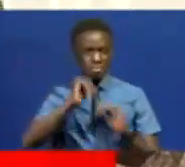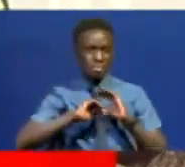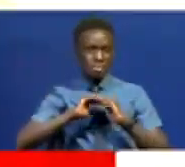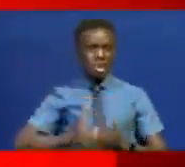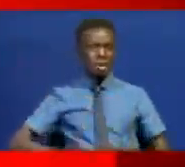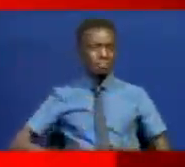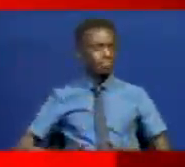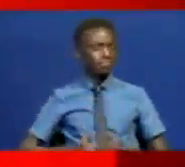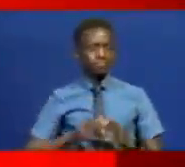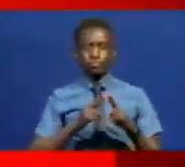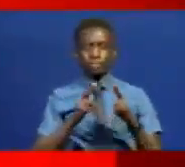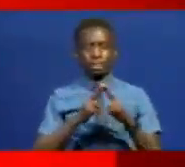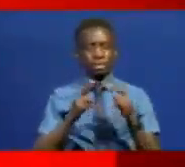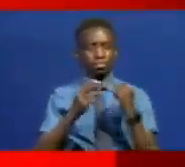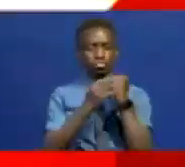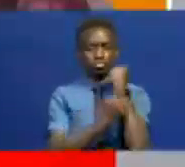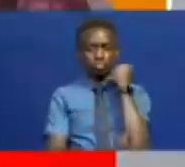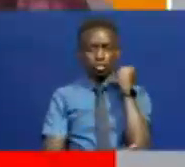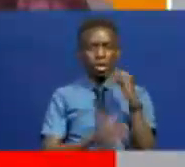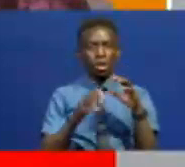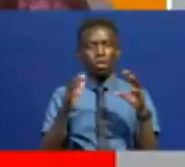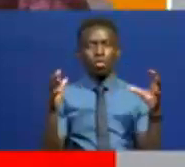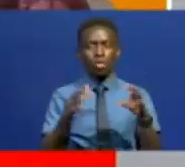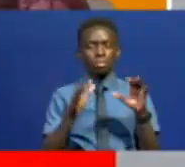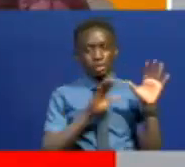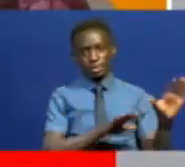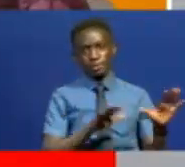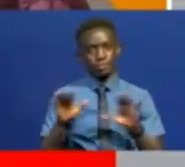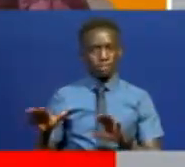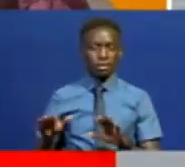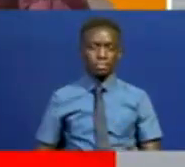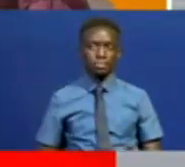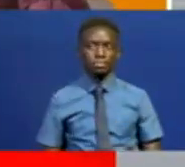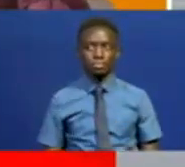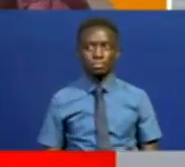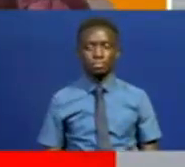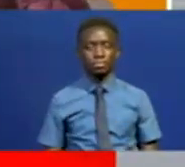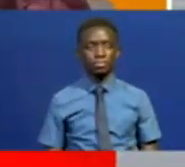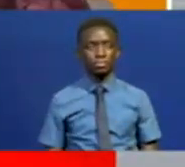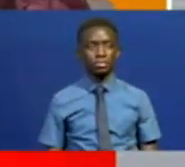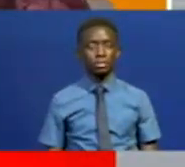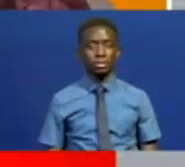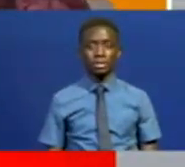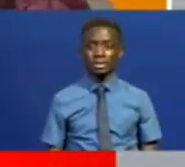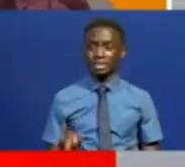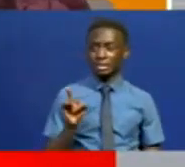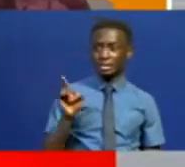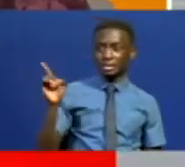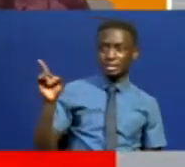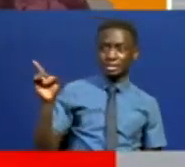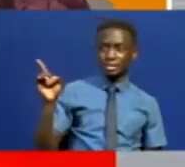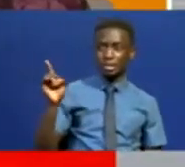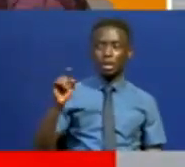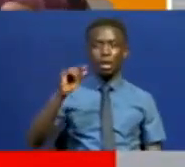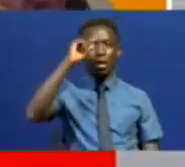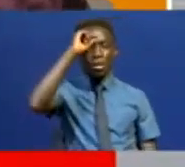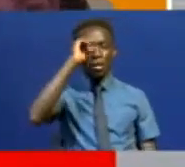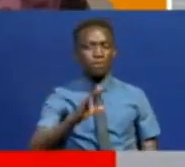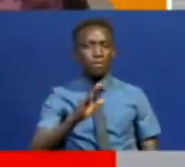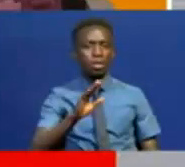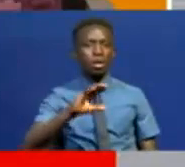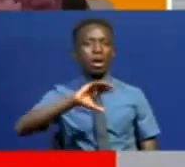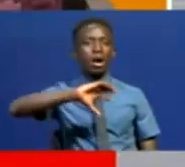communities, where 21% of women. Mtazamaji, huyo ni gavana wa kaunti ya Kisumu